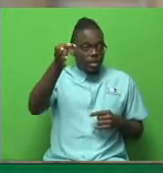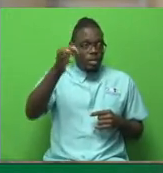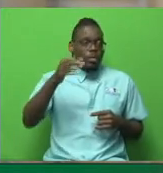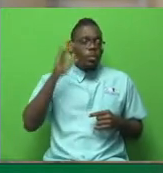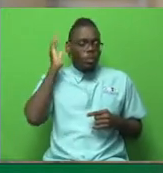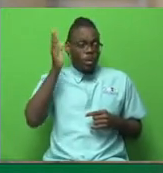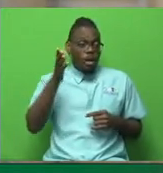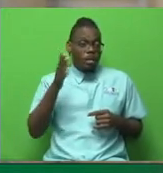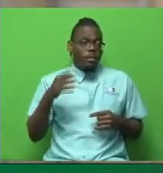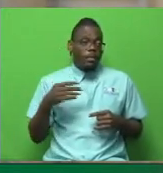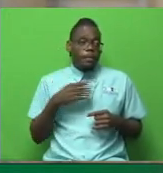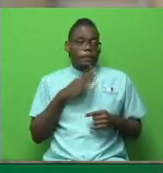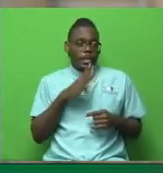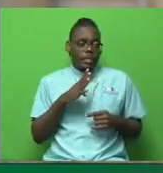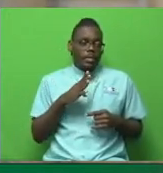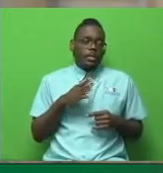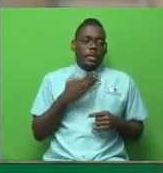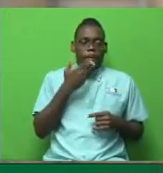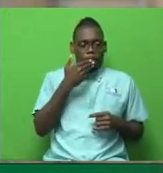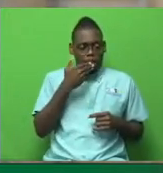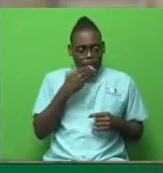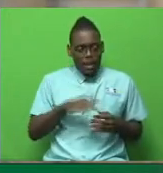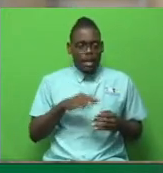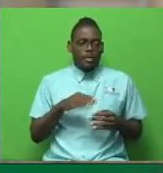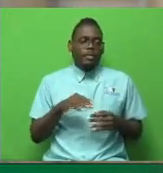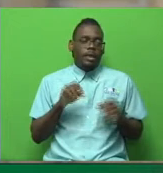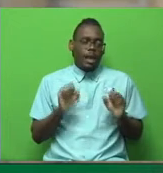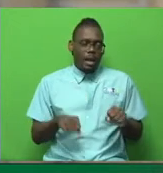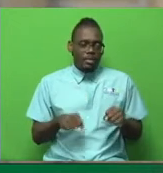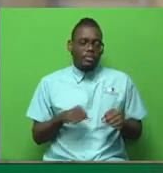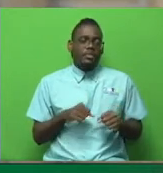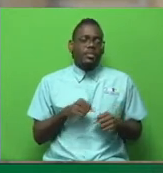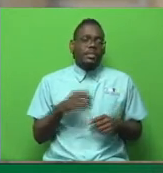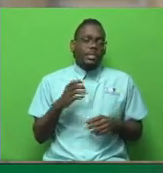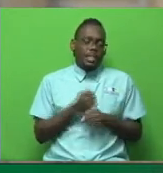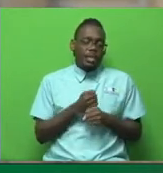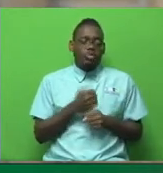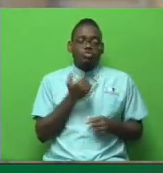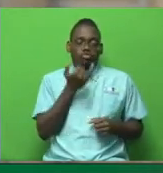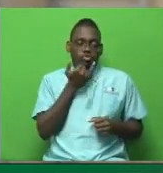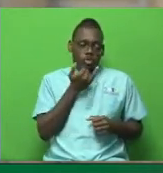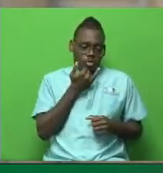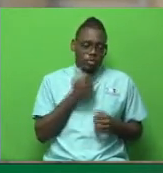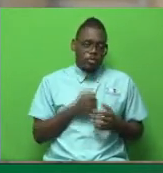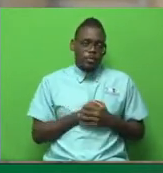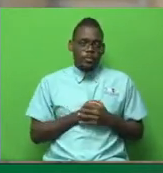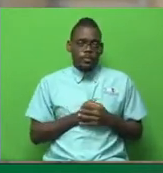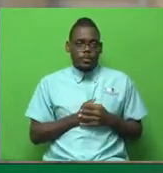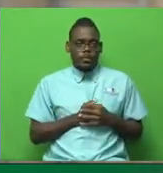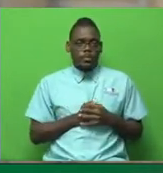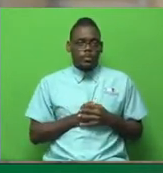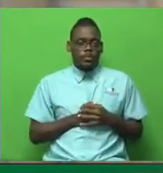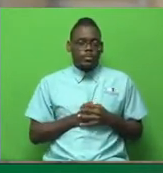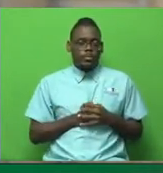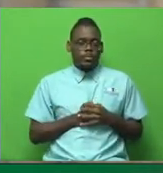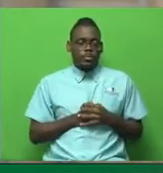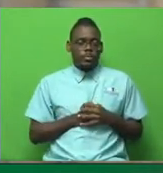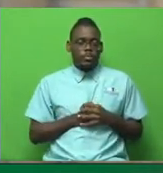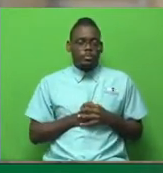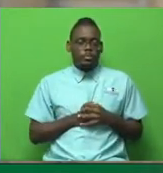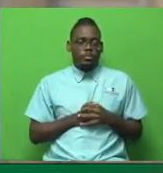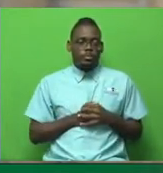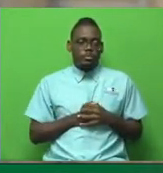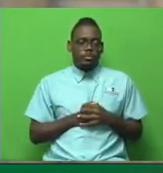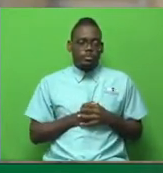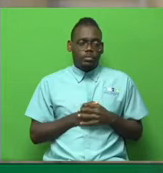the road how could they have gotten it so wrong I move on to our net foreign reserves our net official foreign reserves